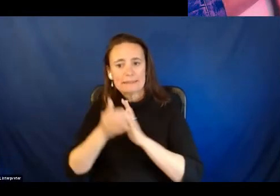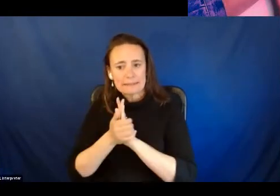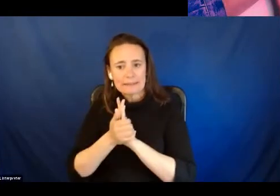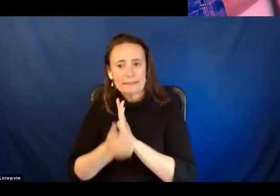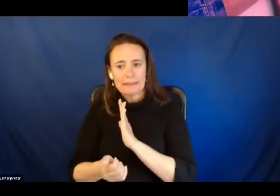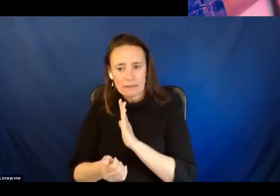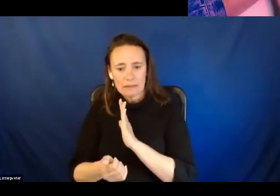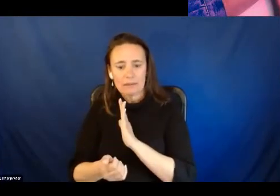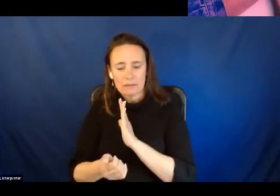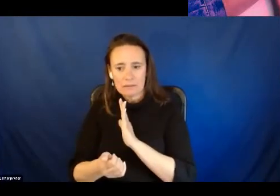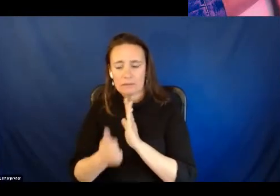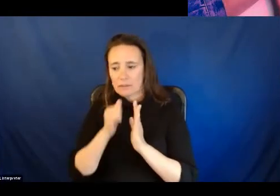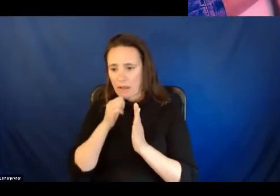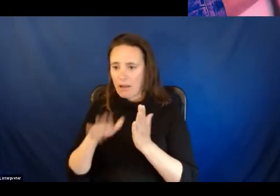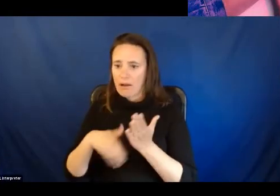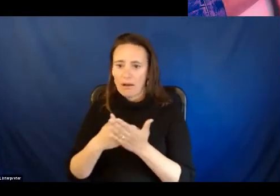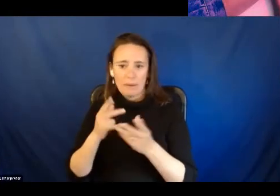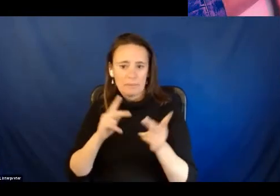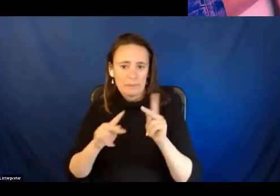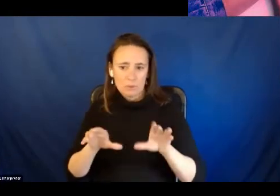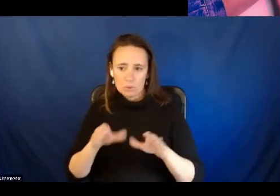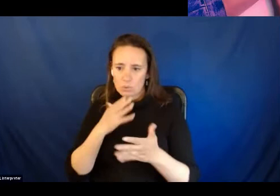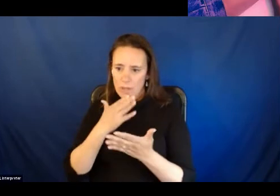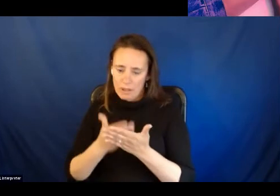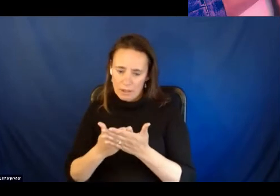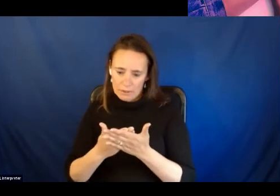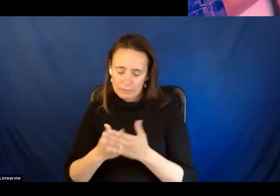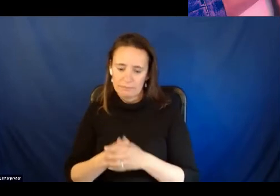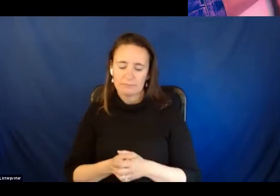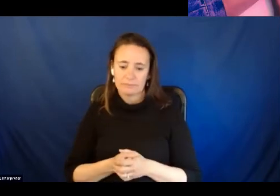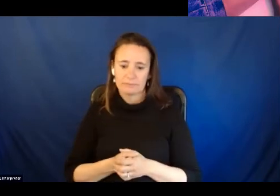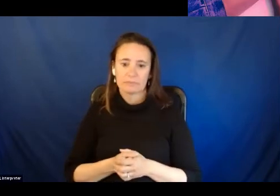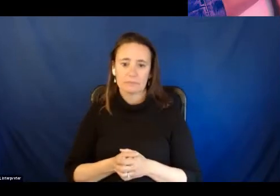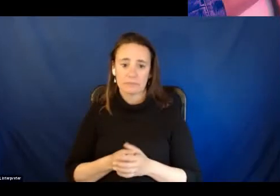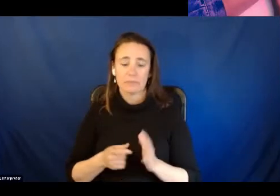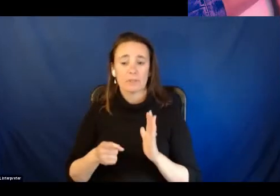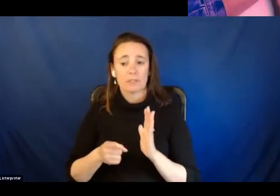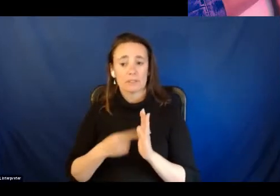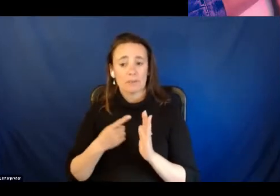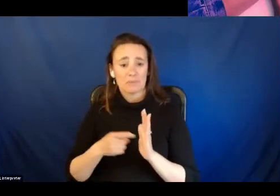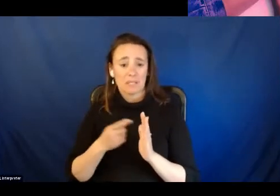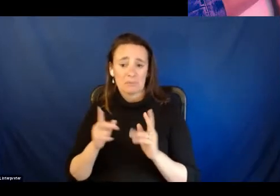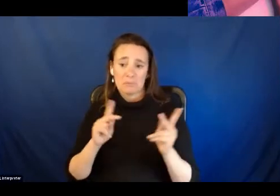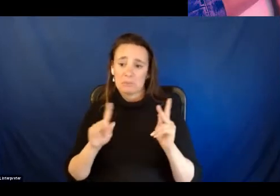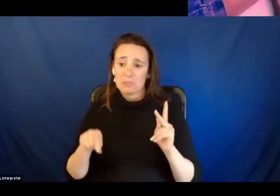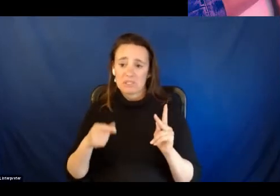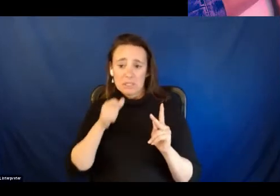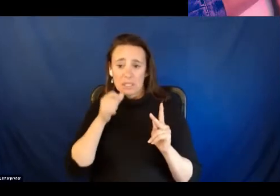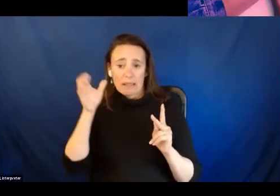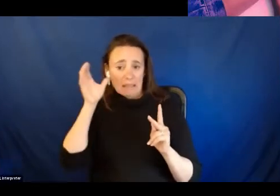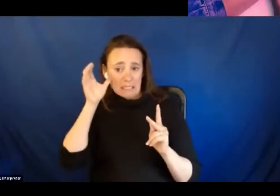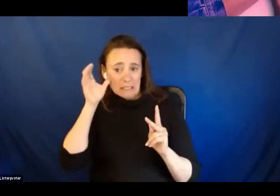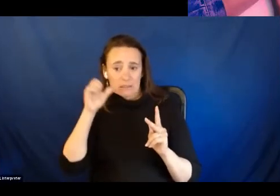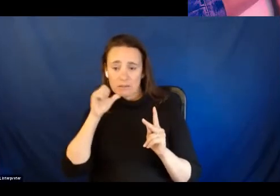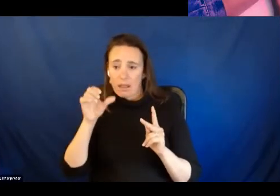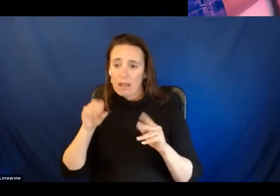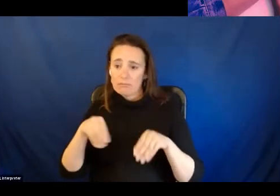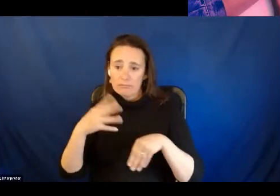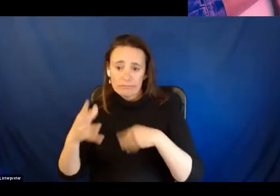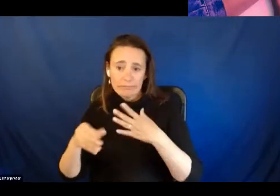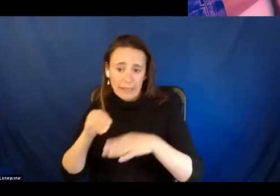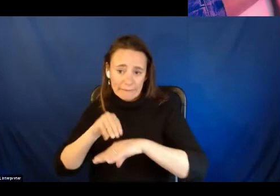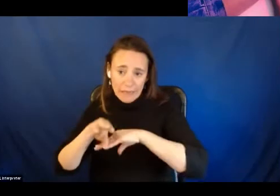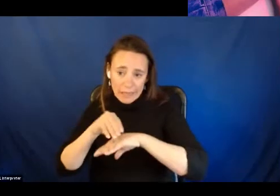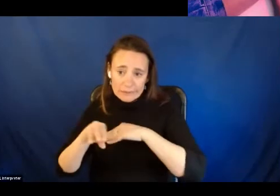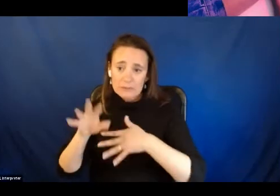all people do well. Sometimes all survivors need is just for people to listen, not to give advice or options or to blame or to